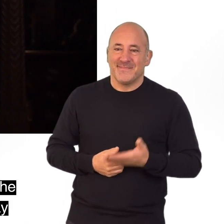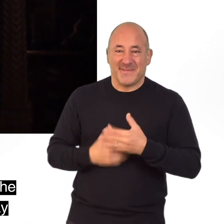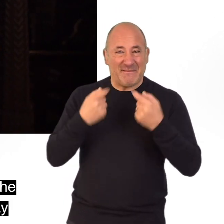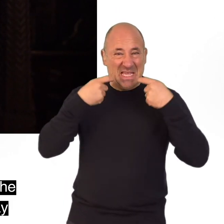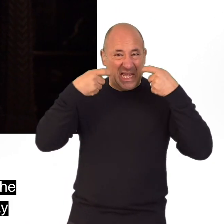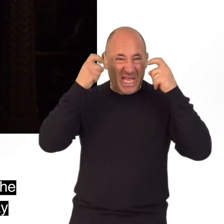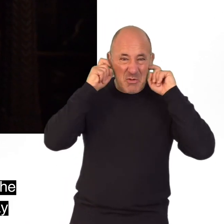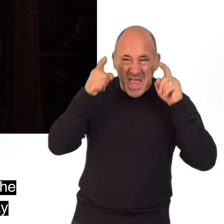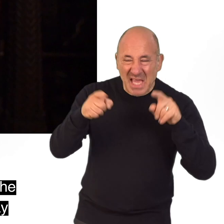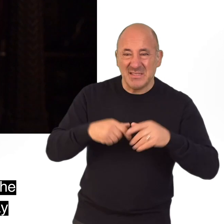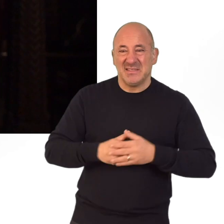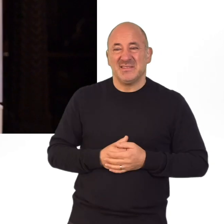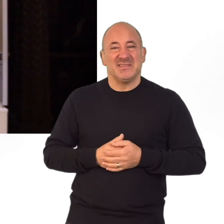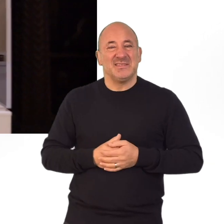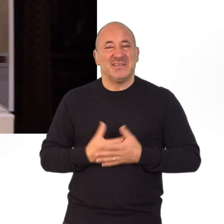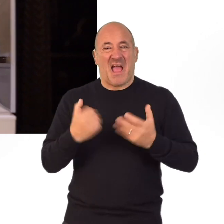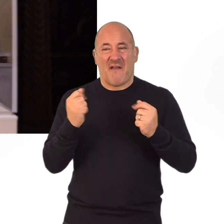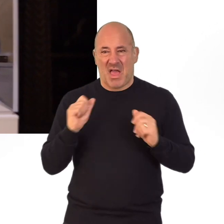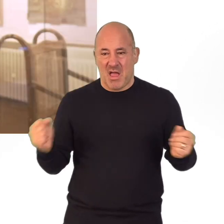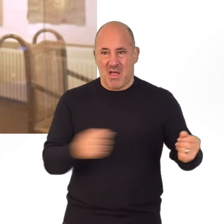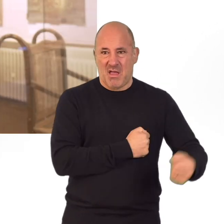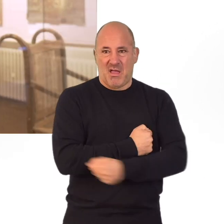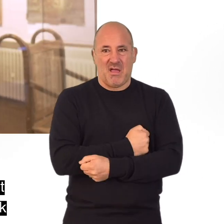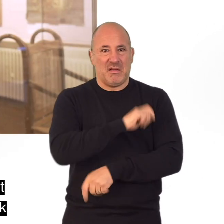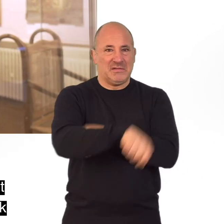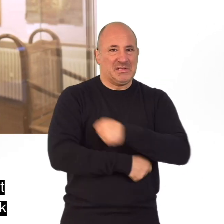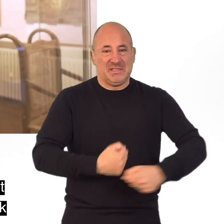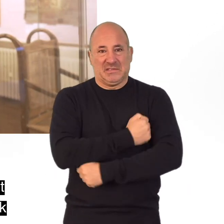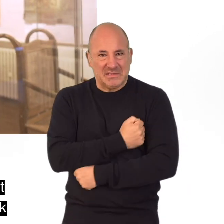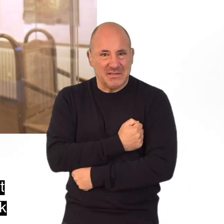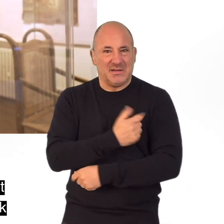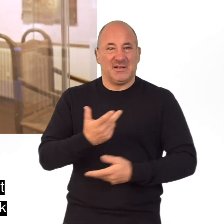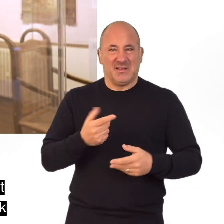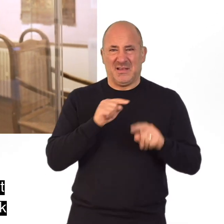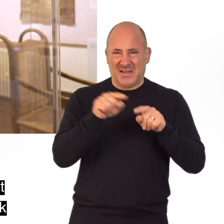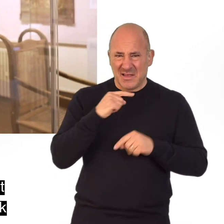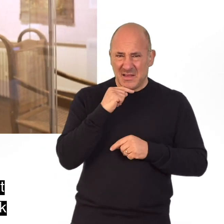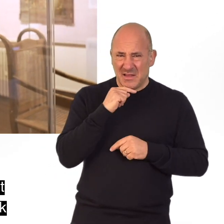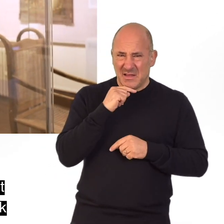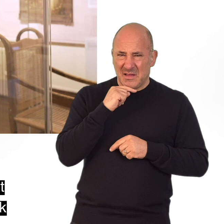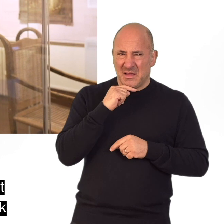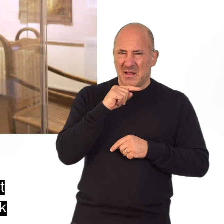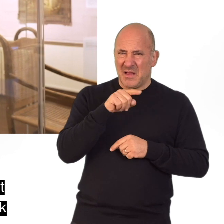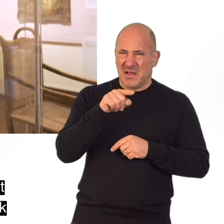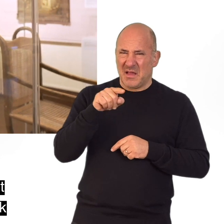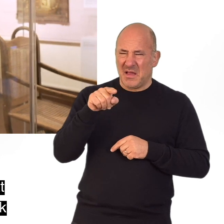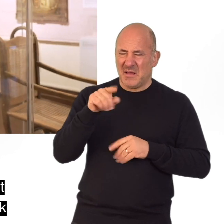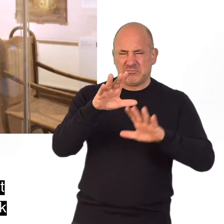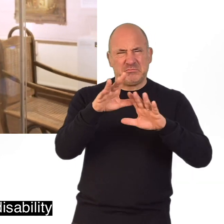know, we've got the hearing aids on display and the straitjacket, and actually even that made you kind of